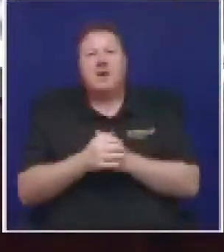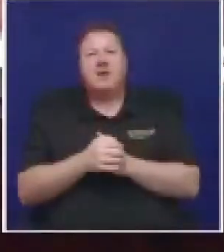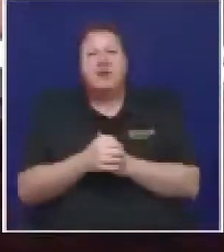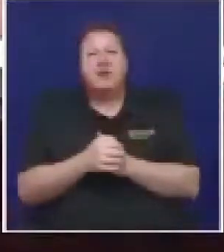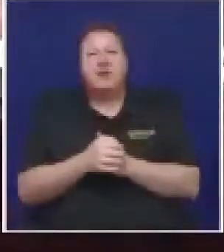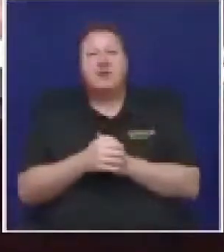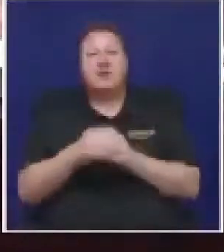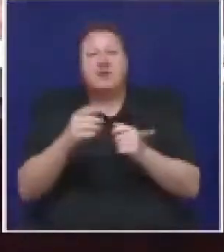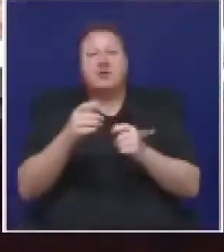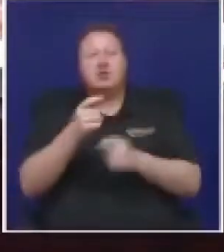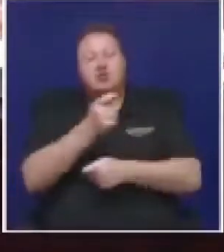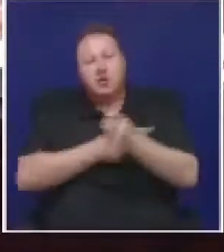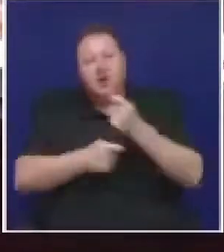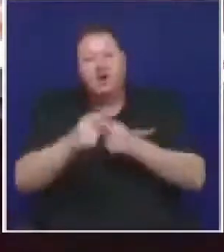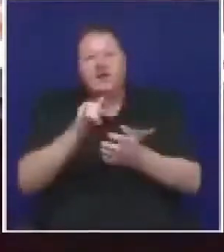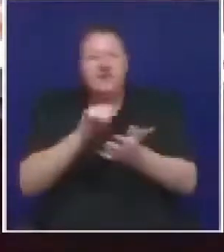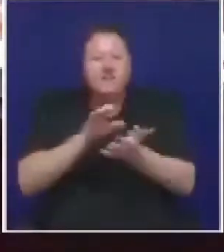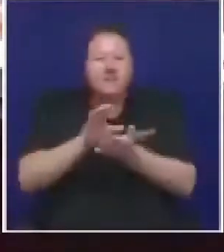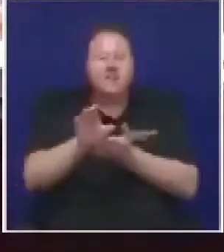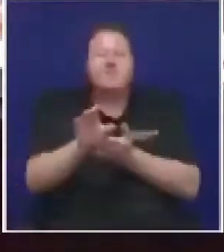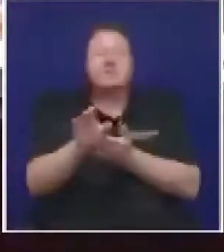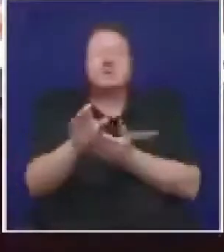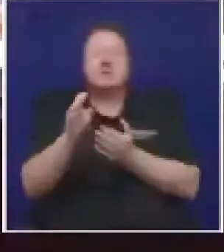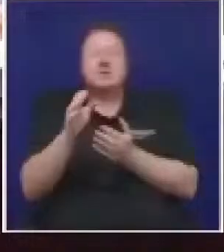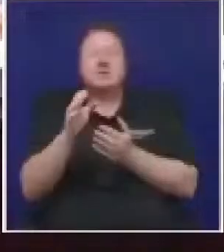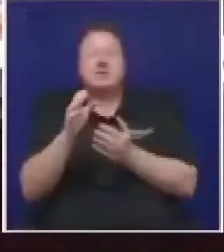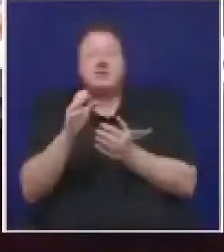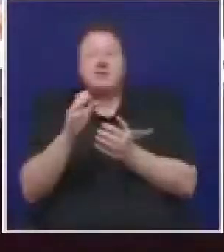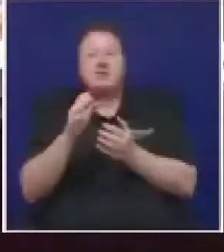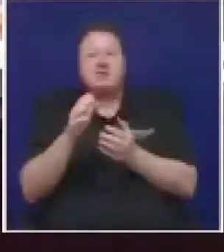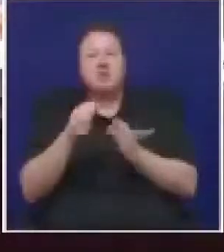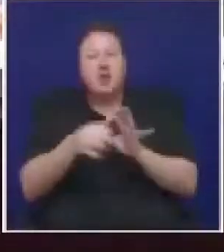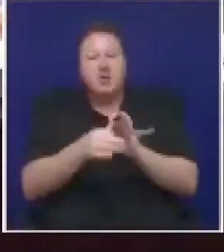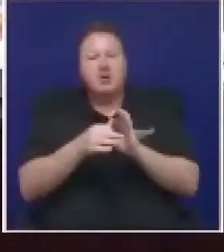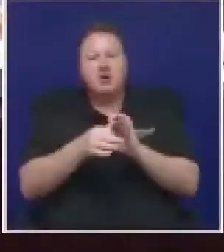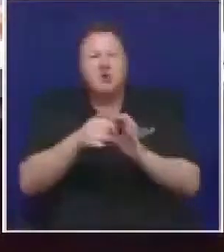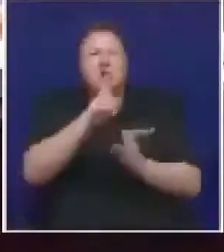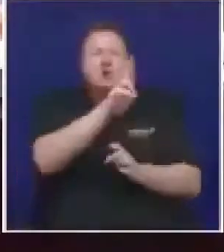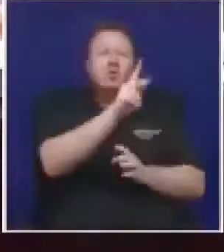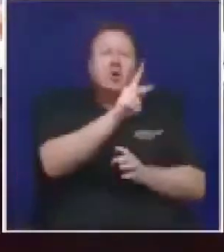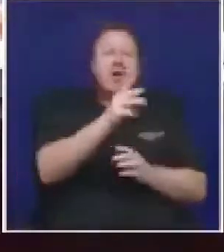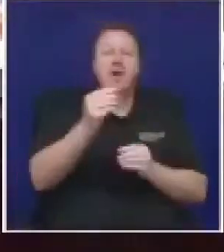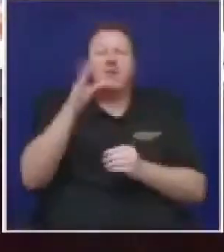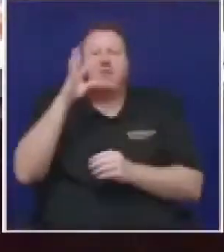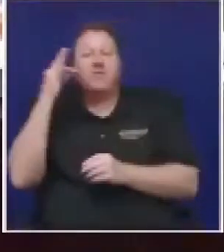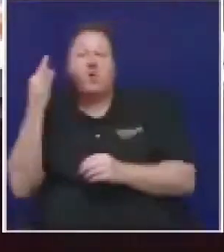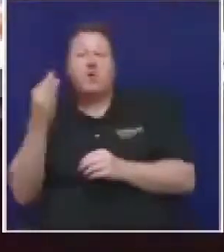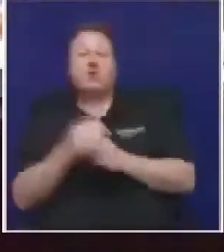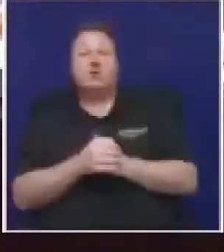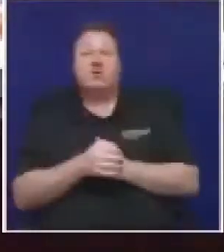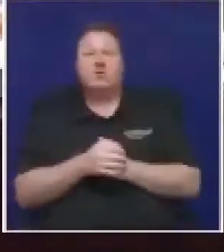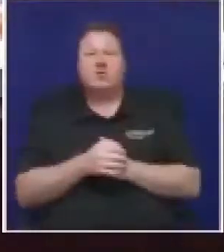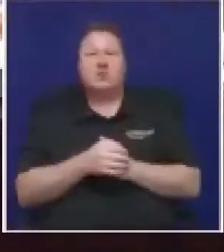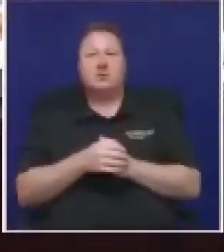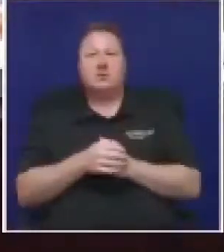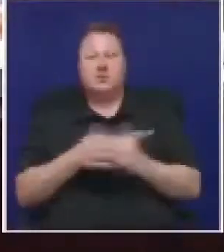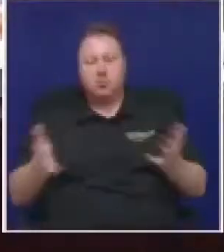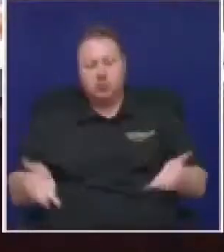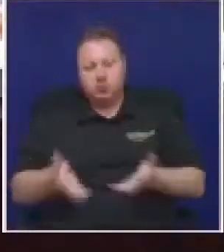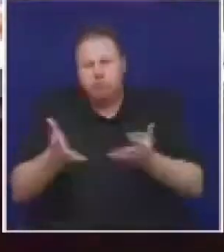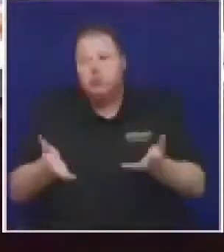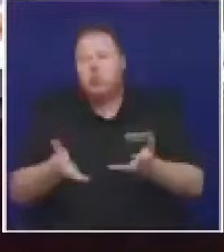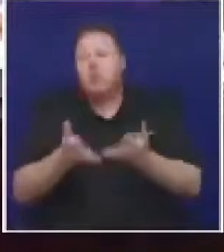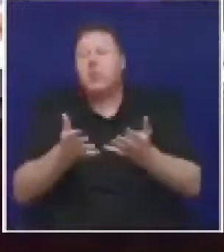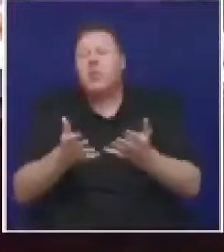investment relations with the United Kingdom and France. Our objective included promoting South Africa as an